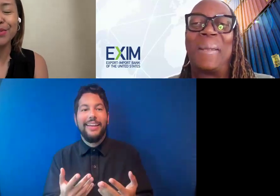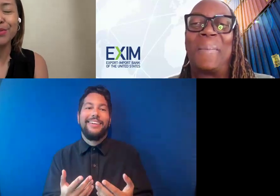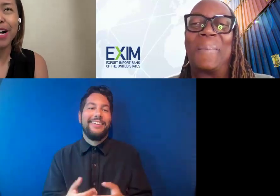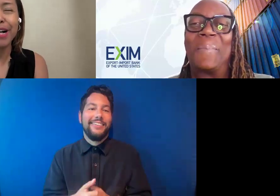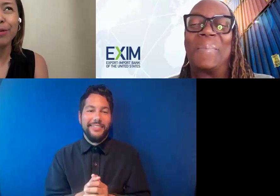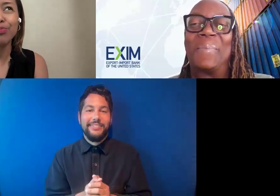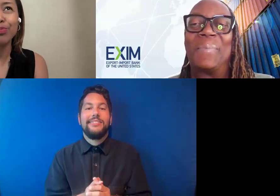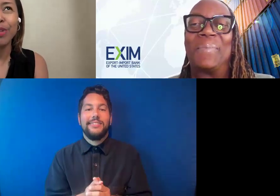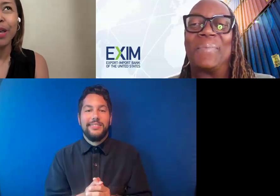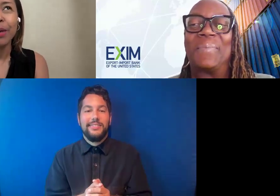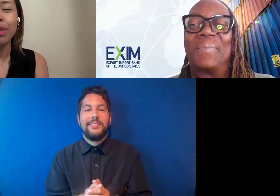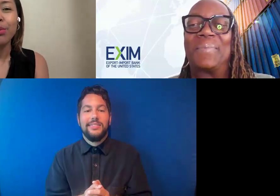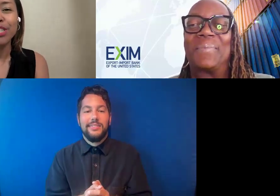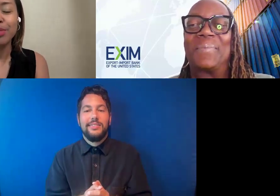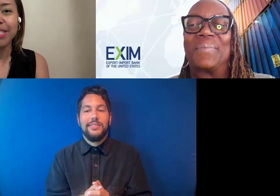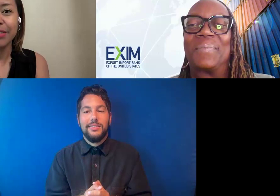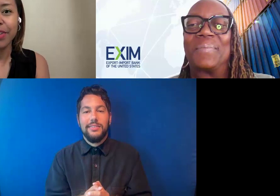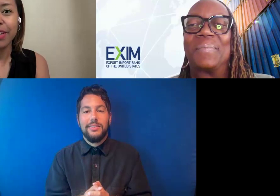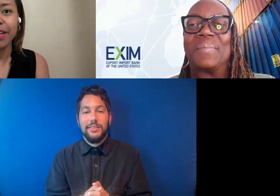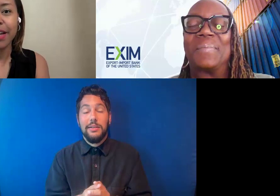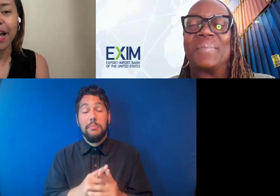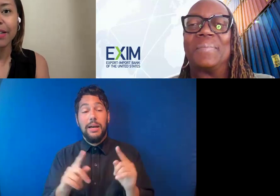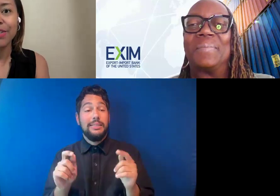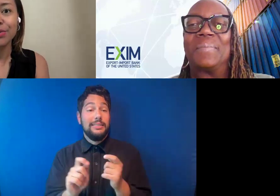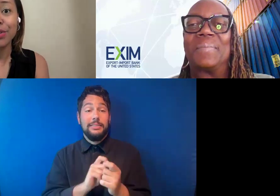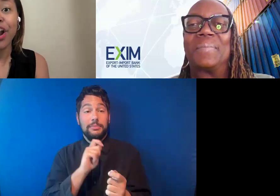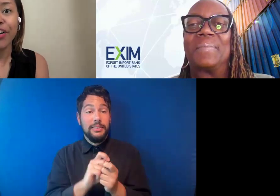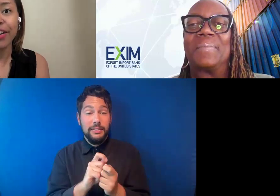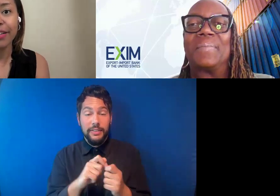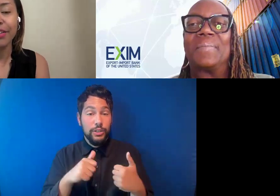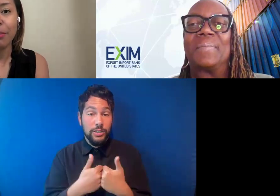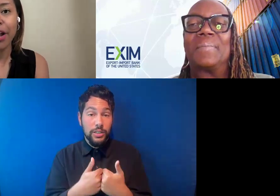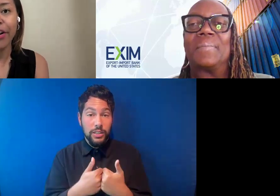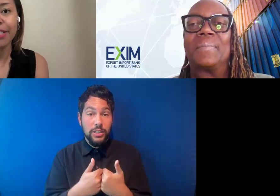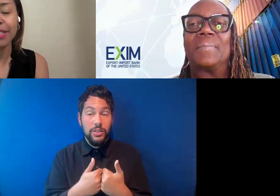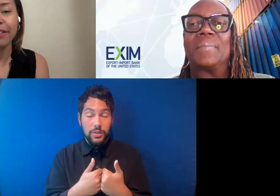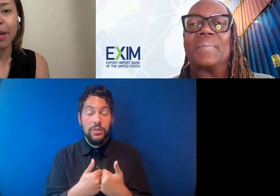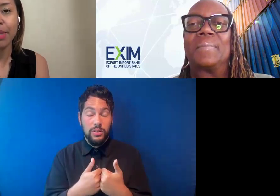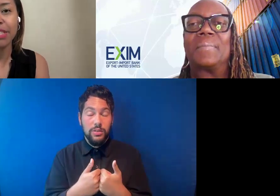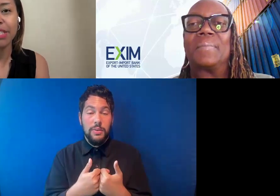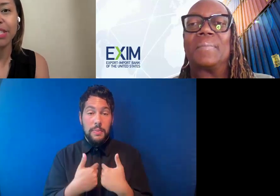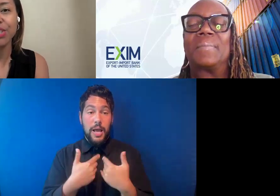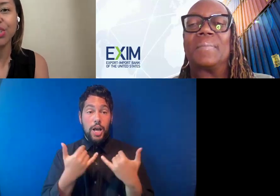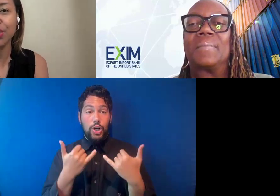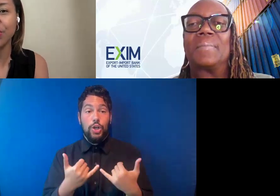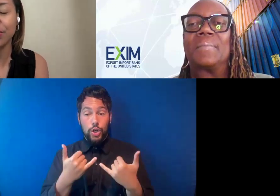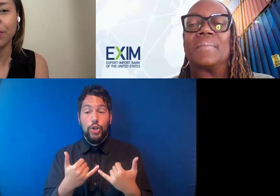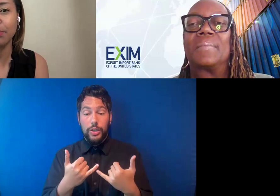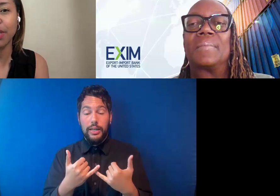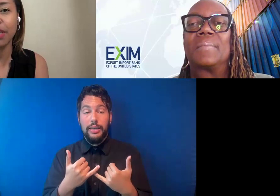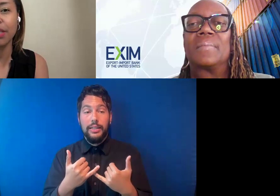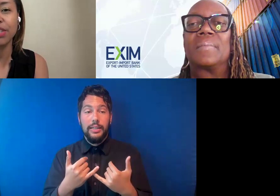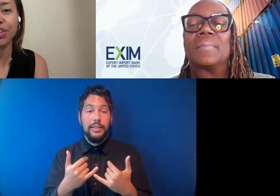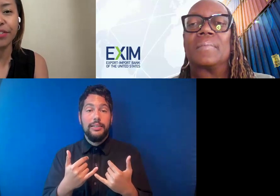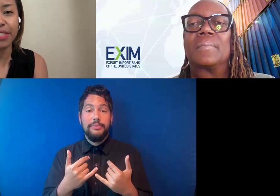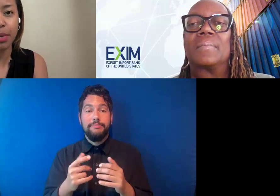but to be more specific to the current, my current state of my business,